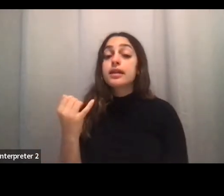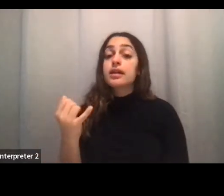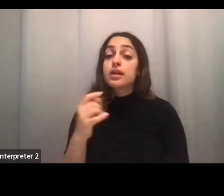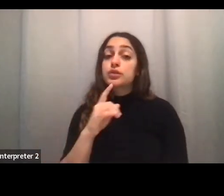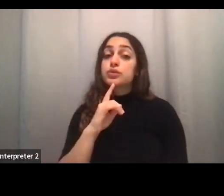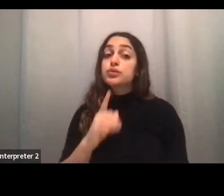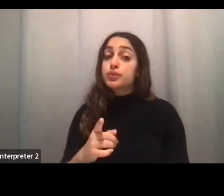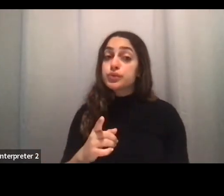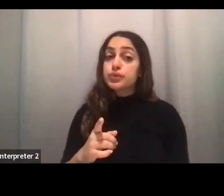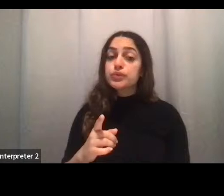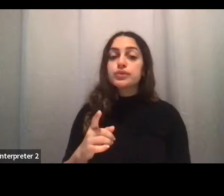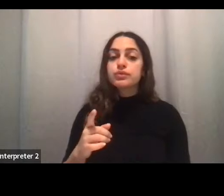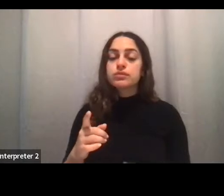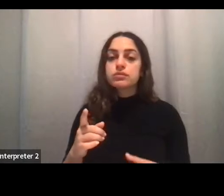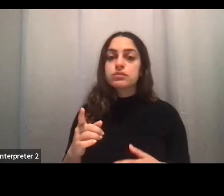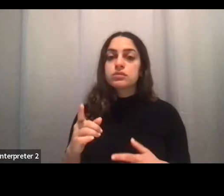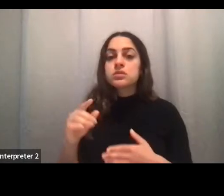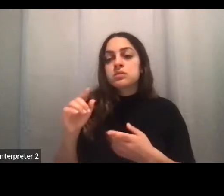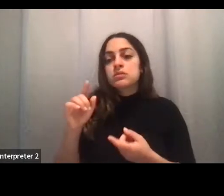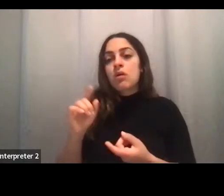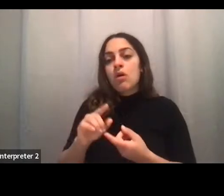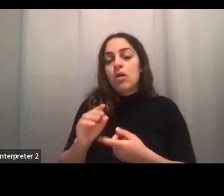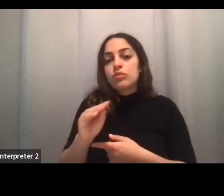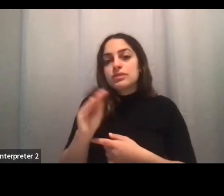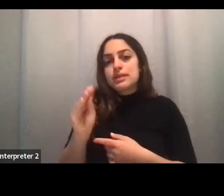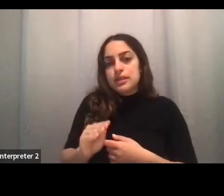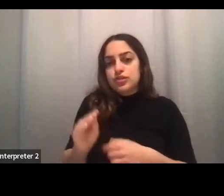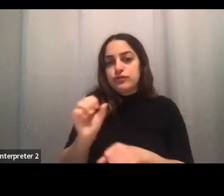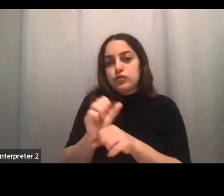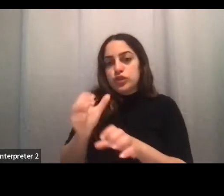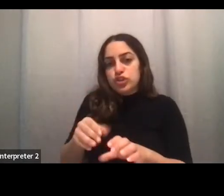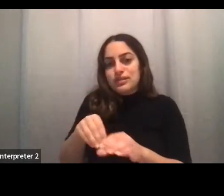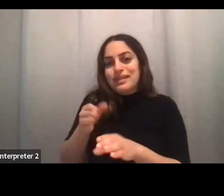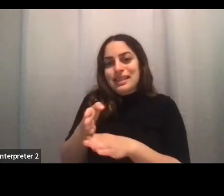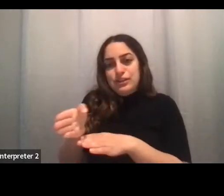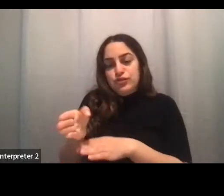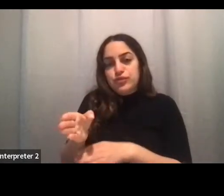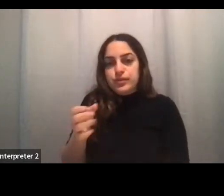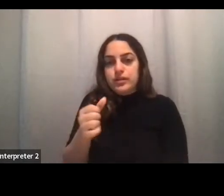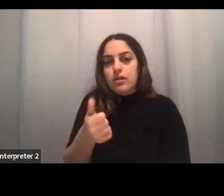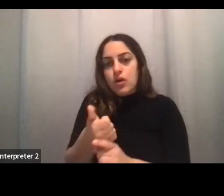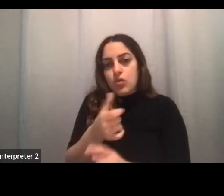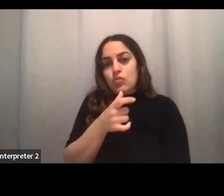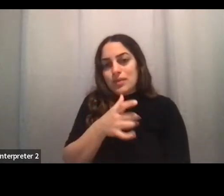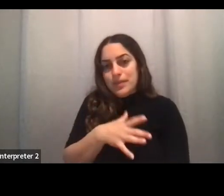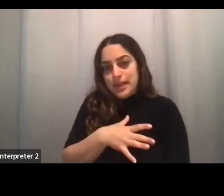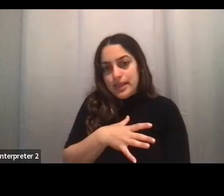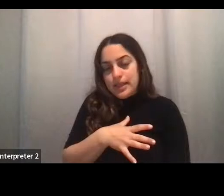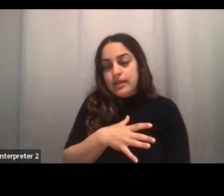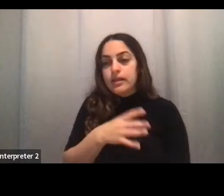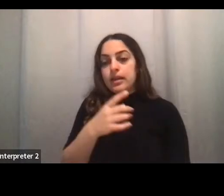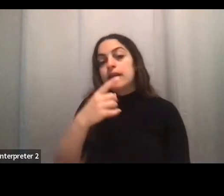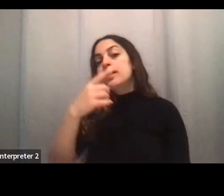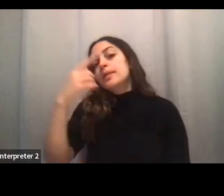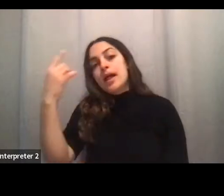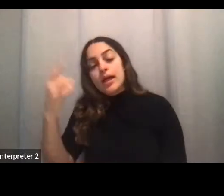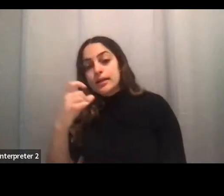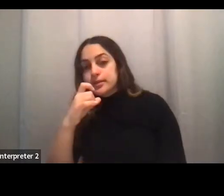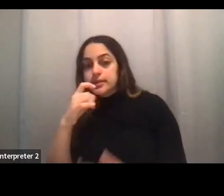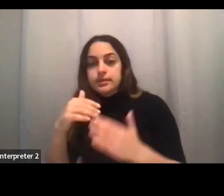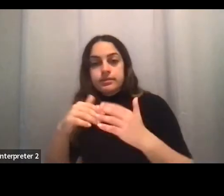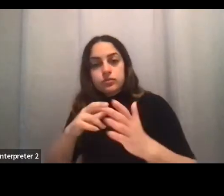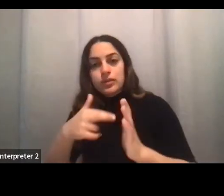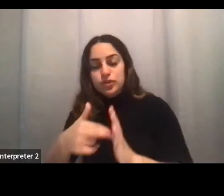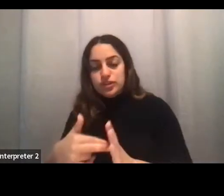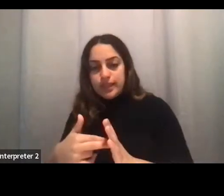very small percentage of workers in the industry are women that blacks are underrepresented but we have